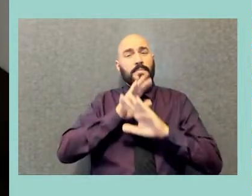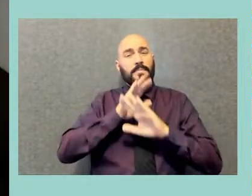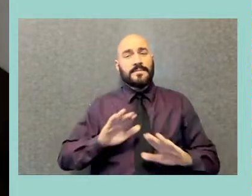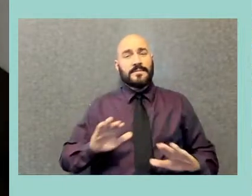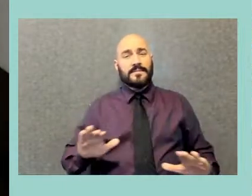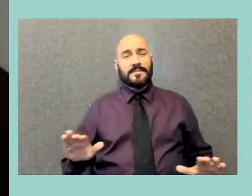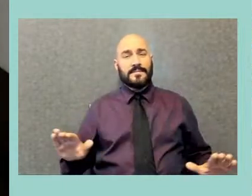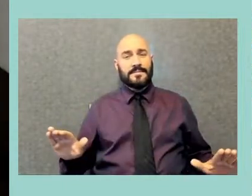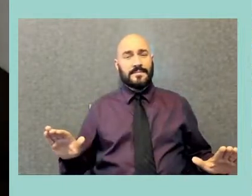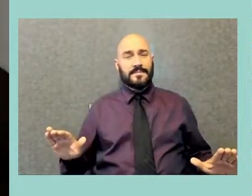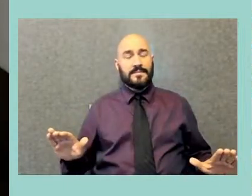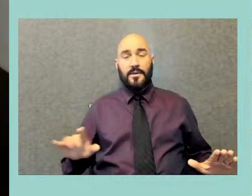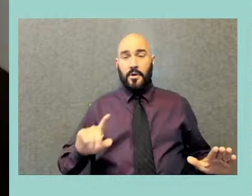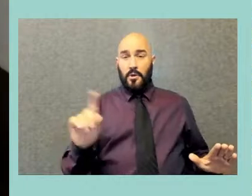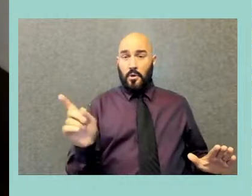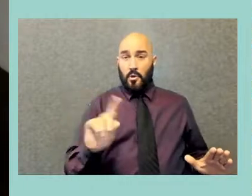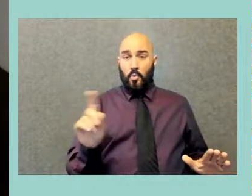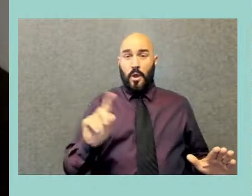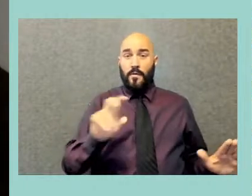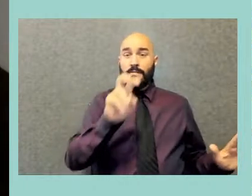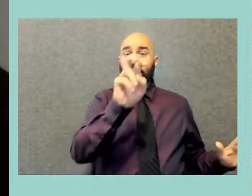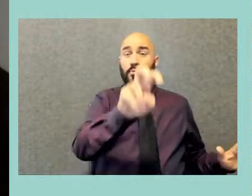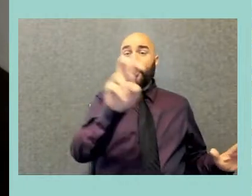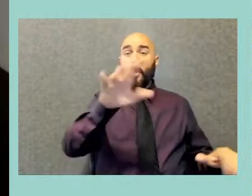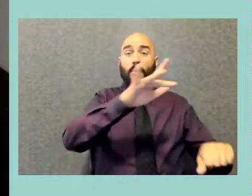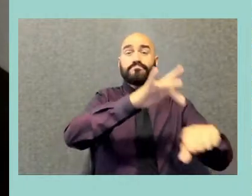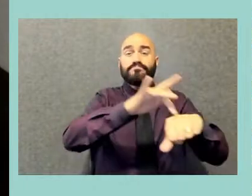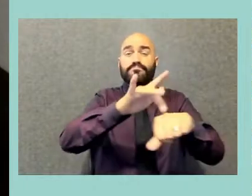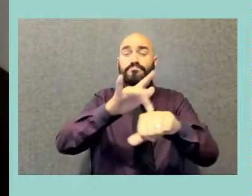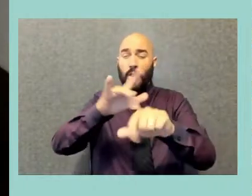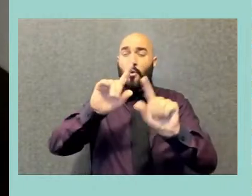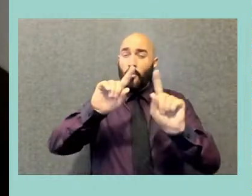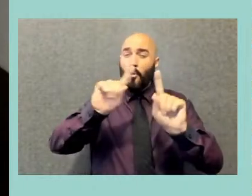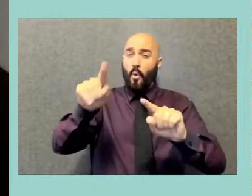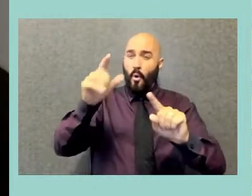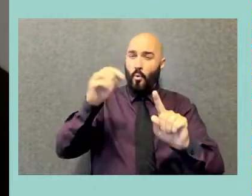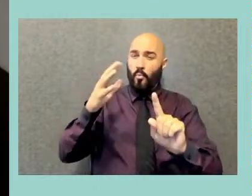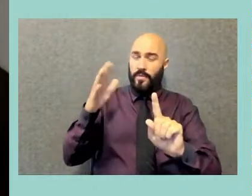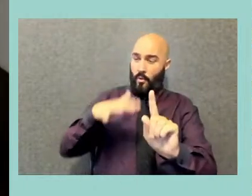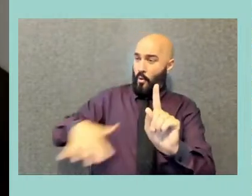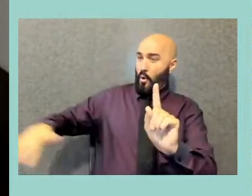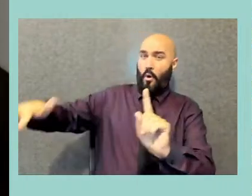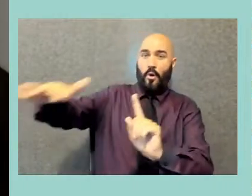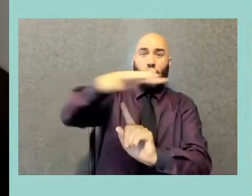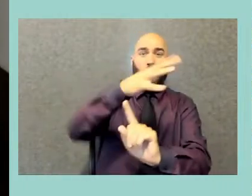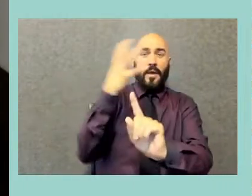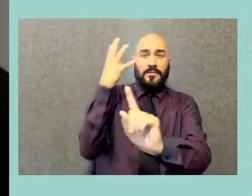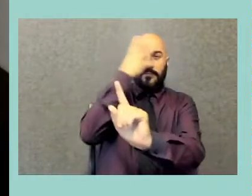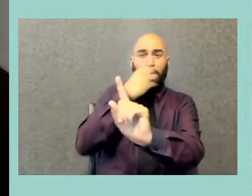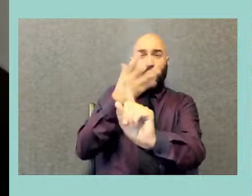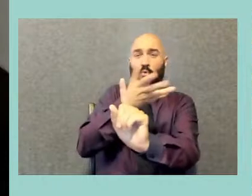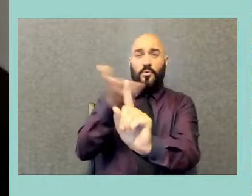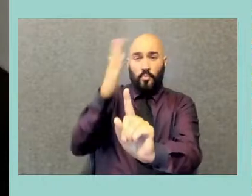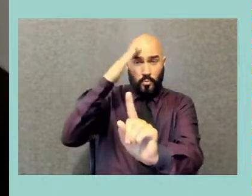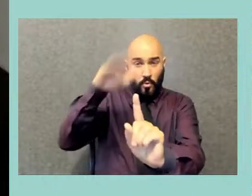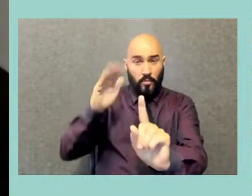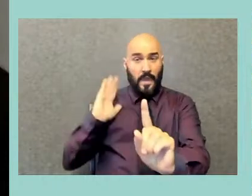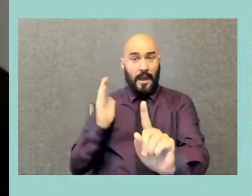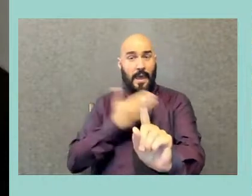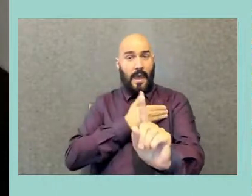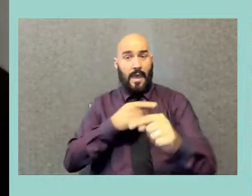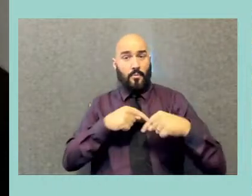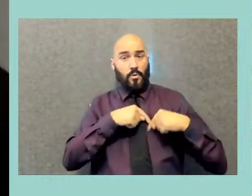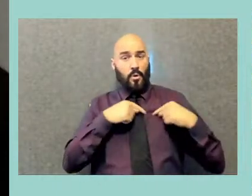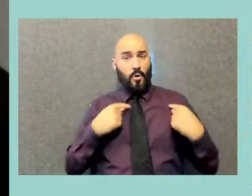Wherever you go, go in beauty all around you. Our hearts